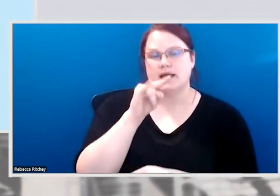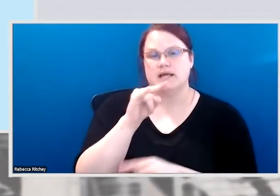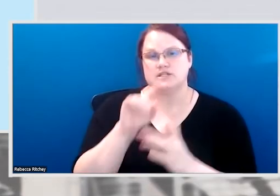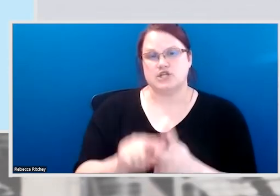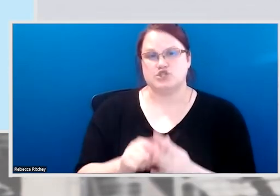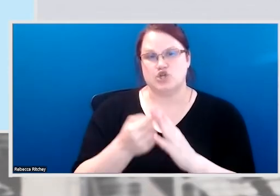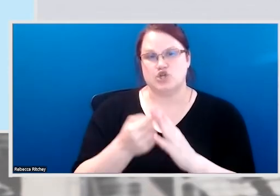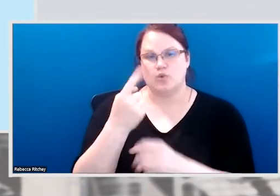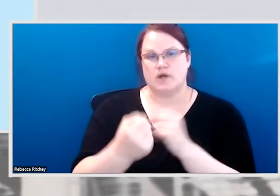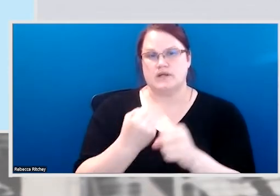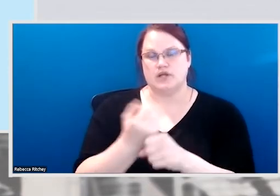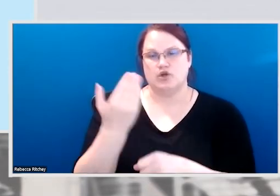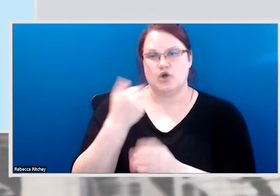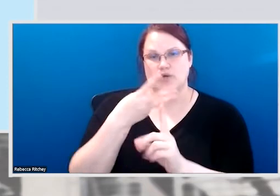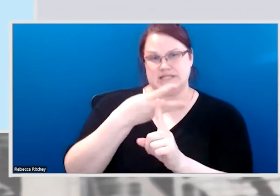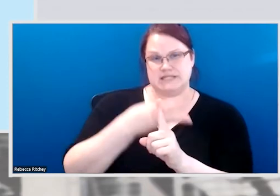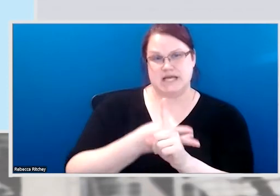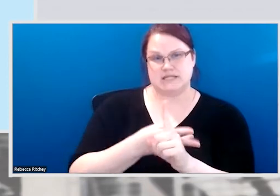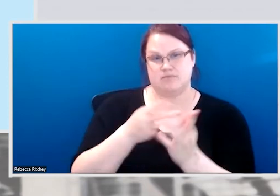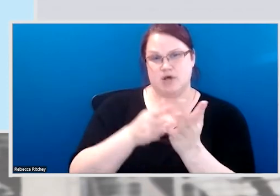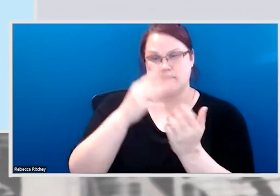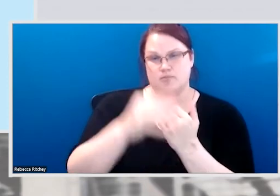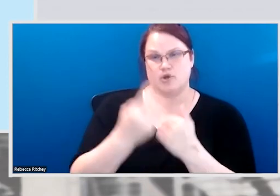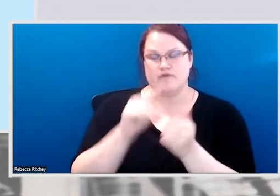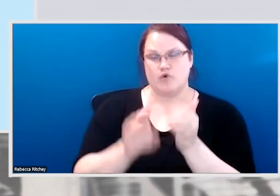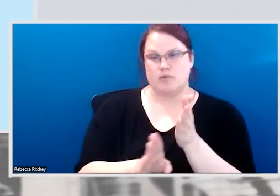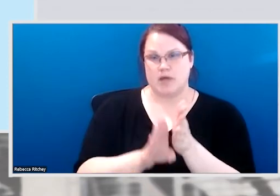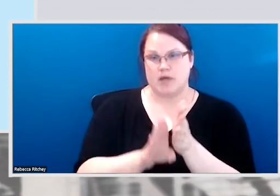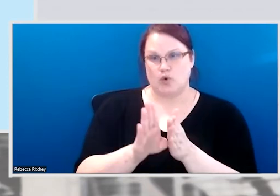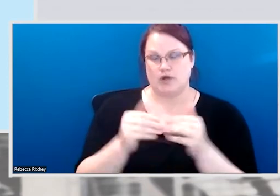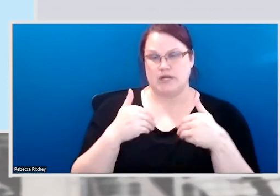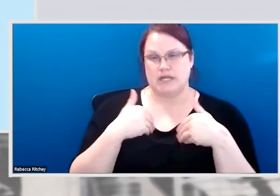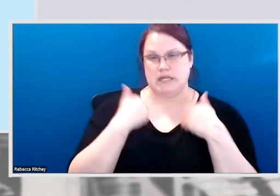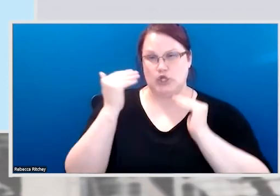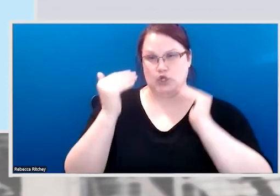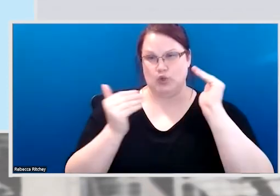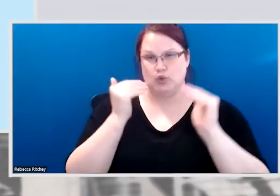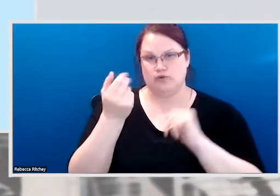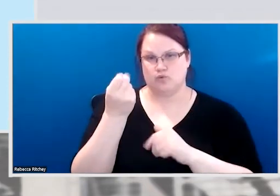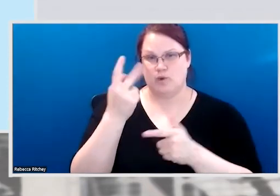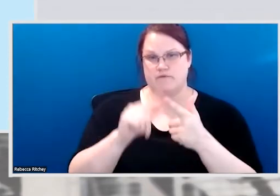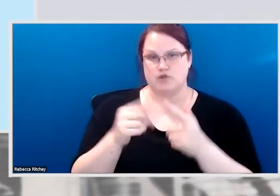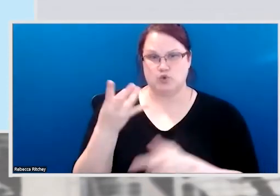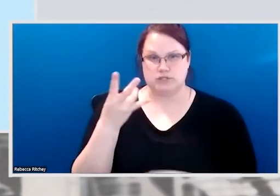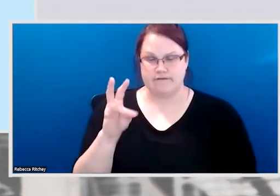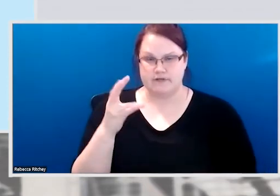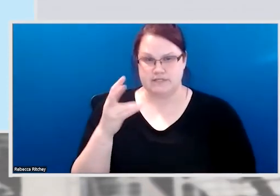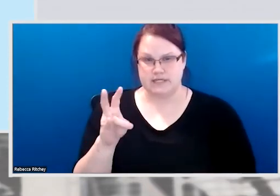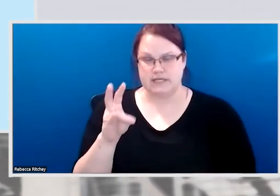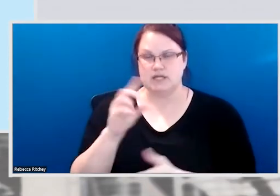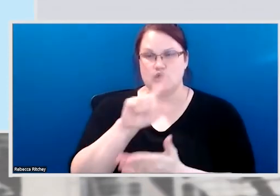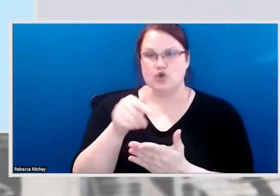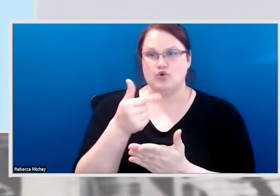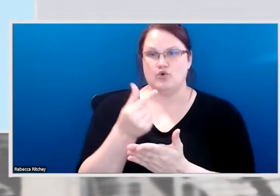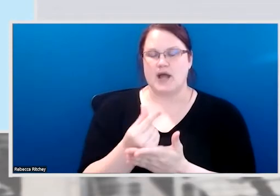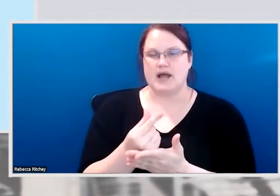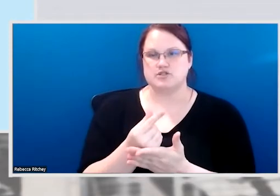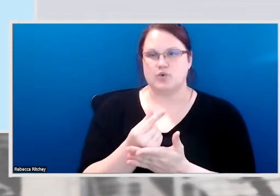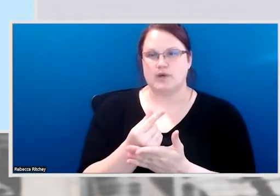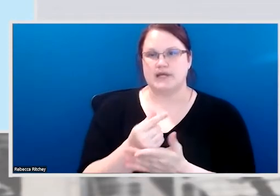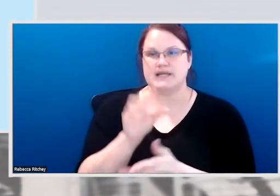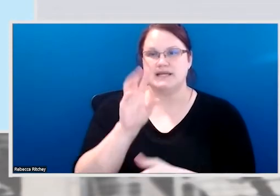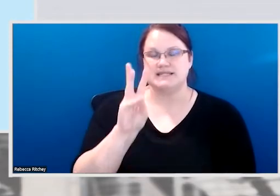it's a 6-month program for minority youth ages 12 to 17. They graduated